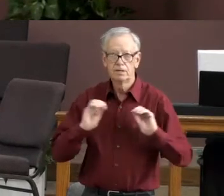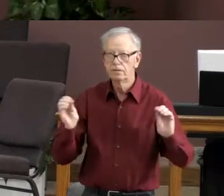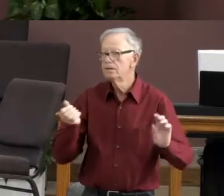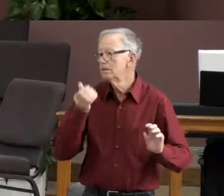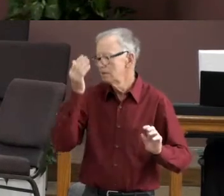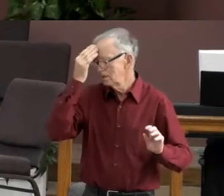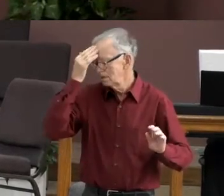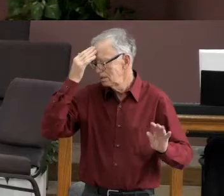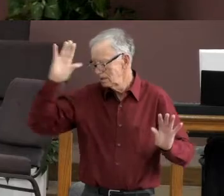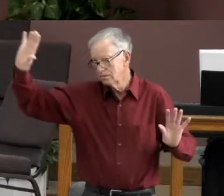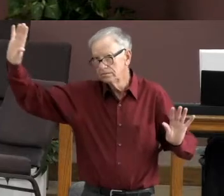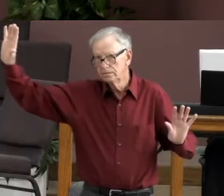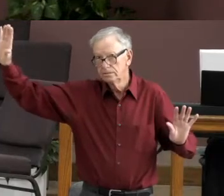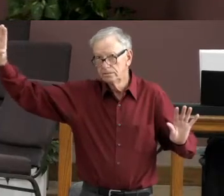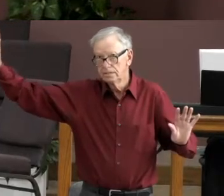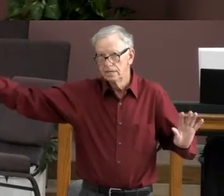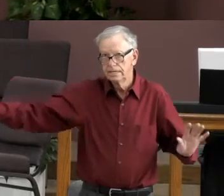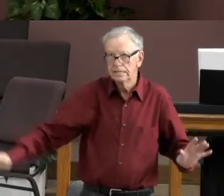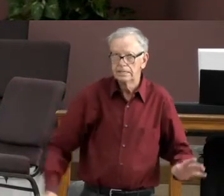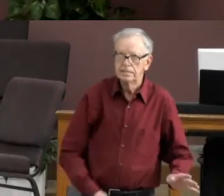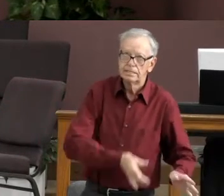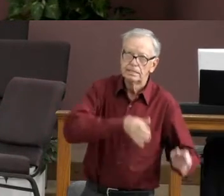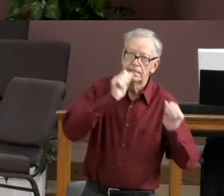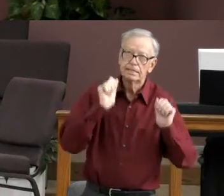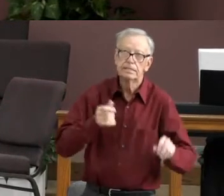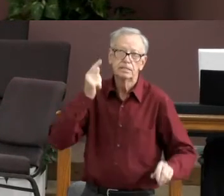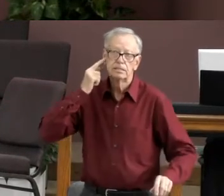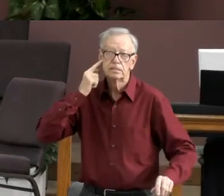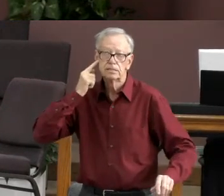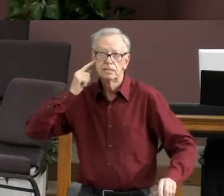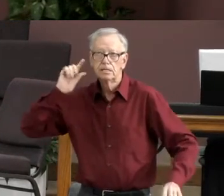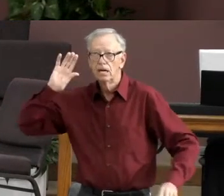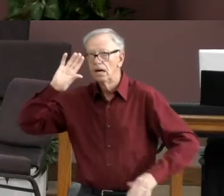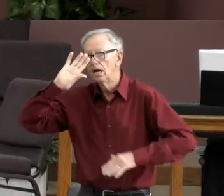fear of the unknown. I can